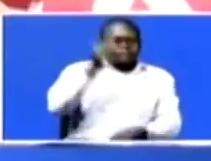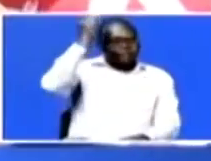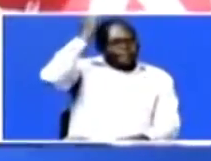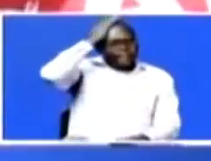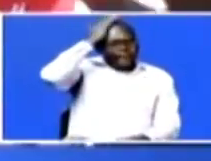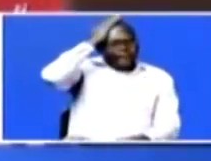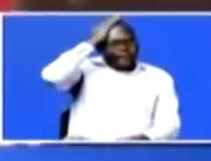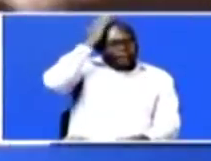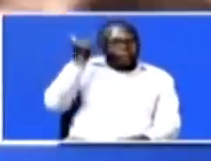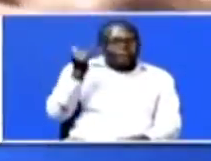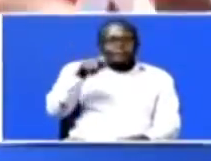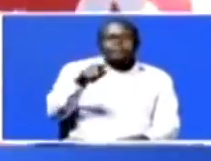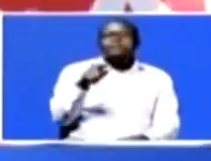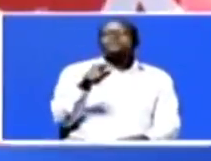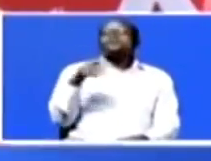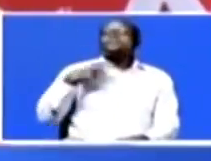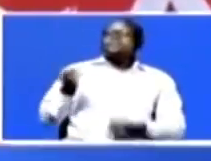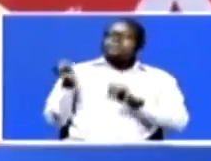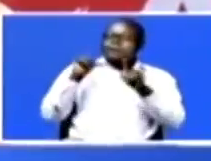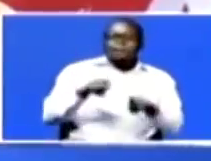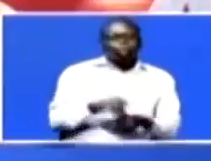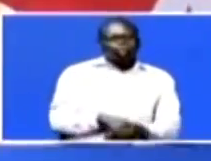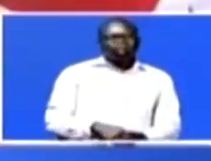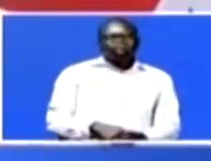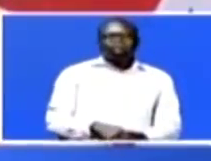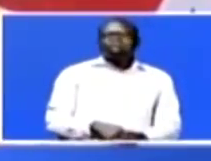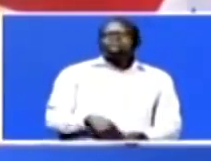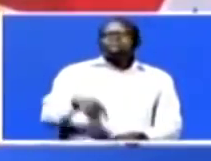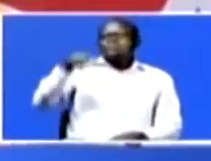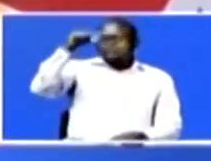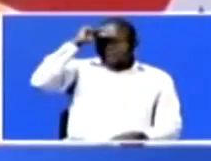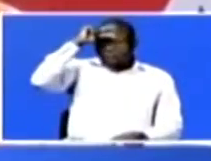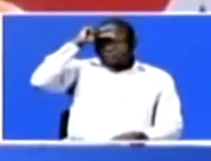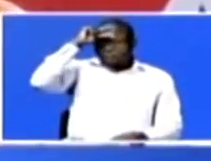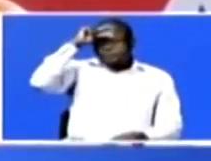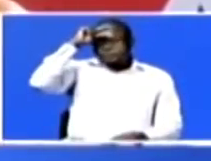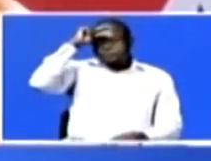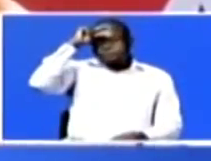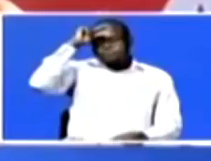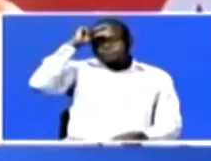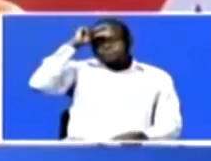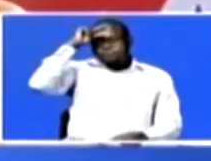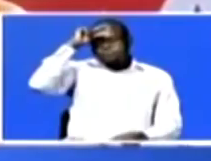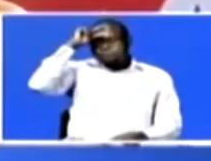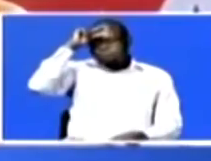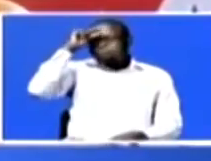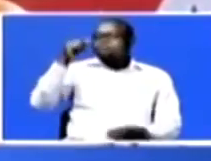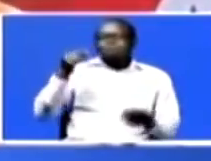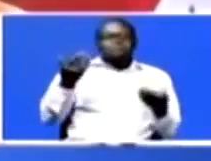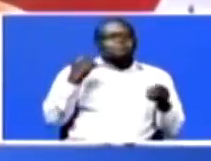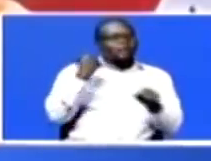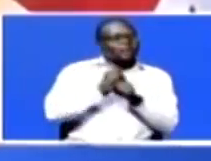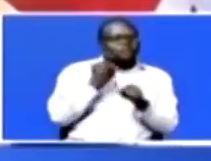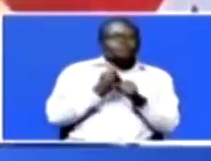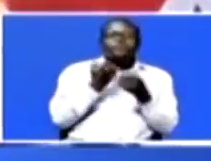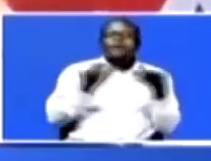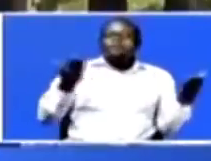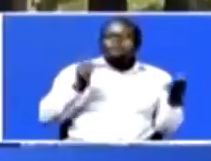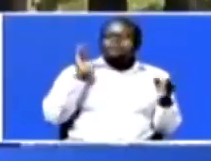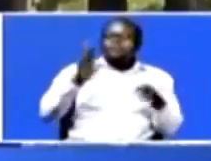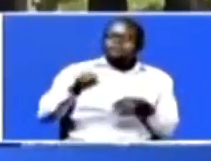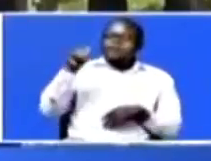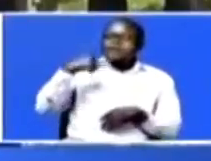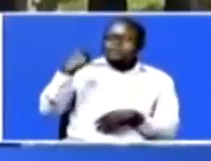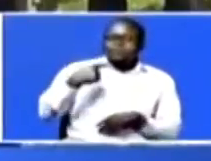sababu hiyo vijana walikuja hapo. Serikali tunasikia nini na mkono mrefu, si atapata ni kina